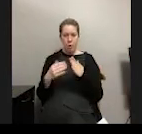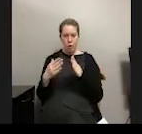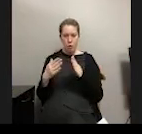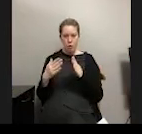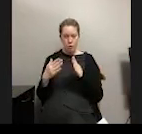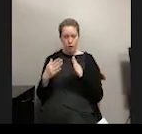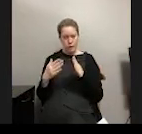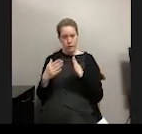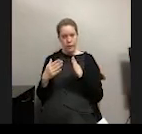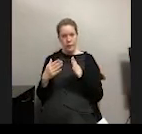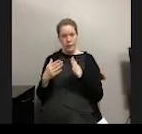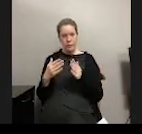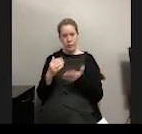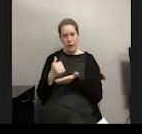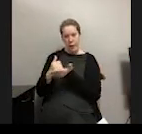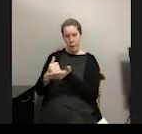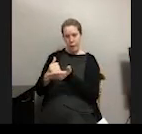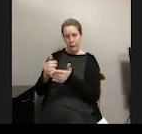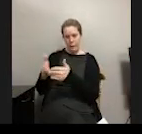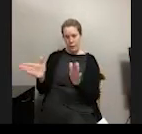pieces.